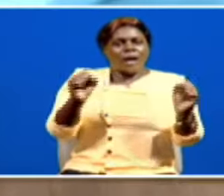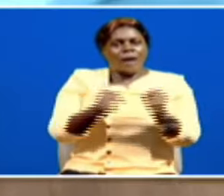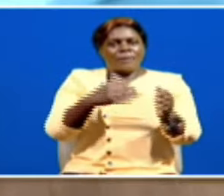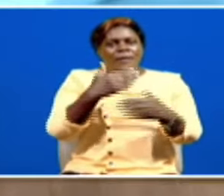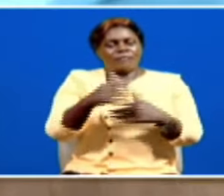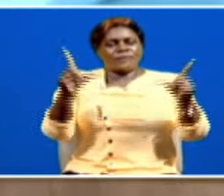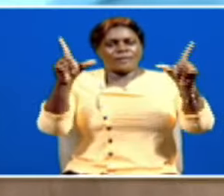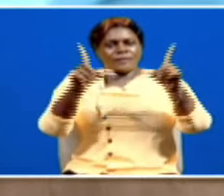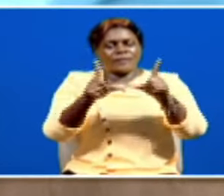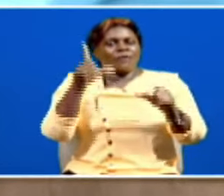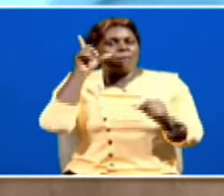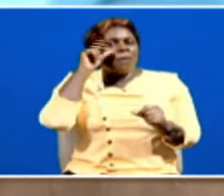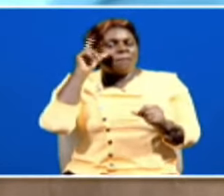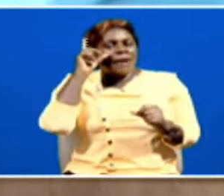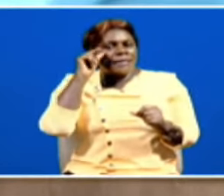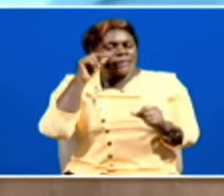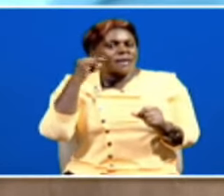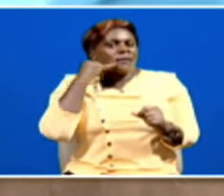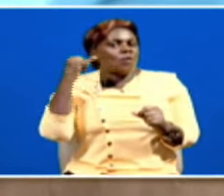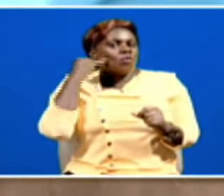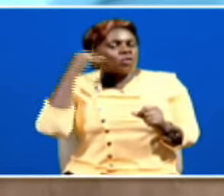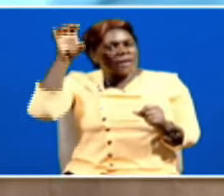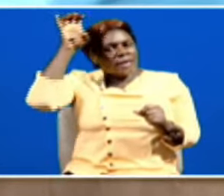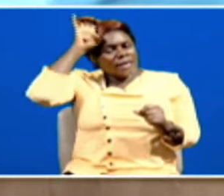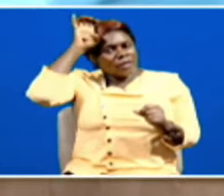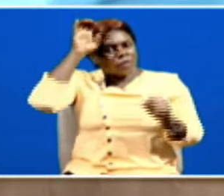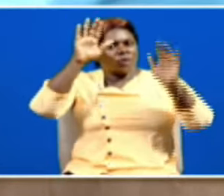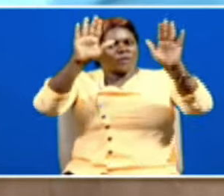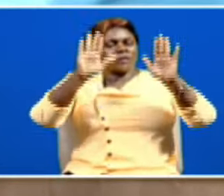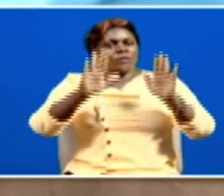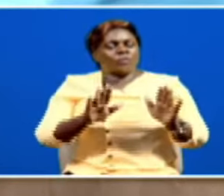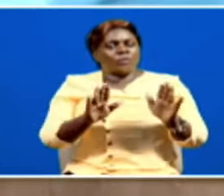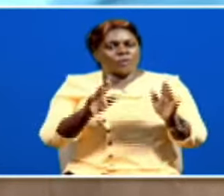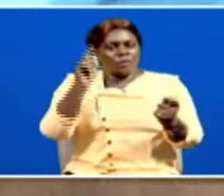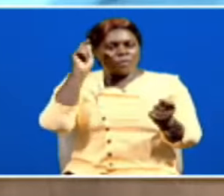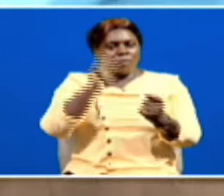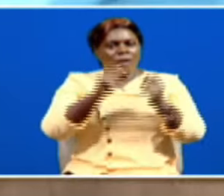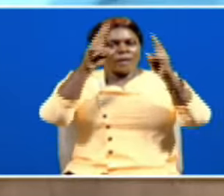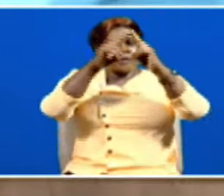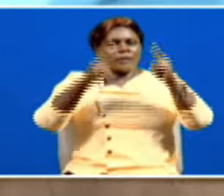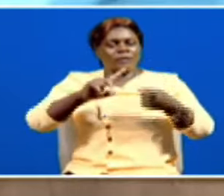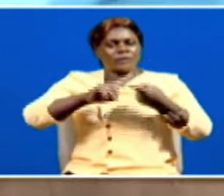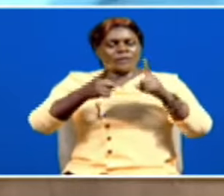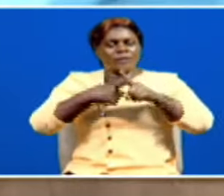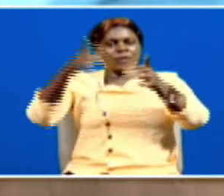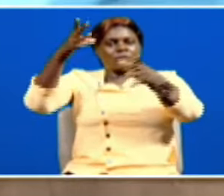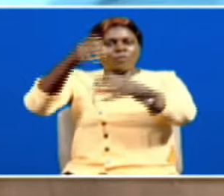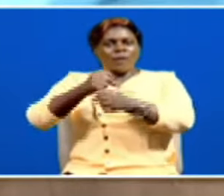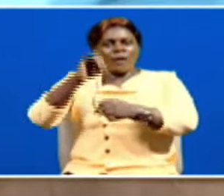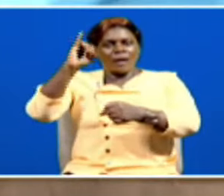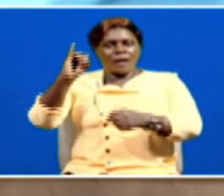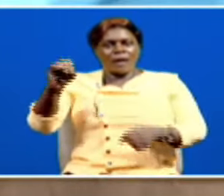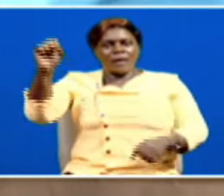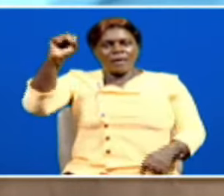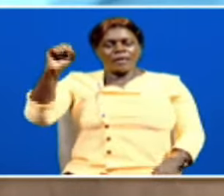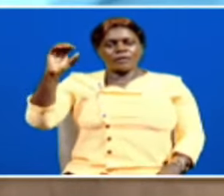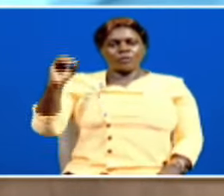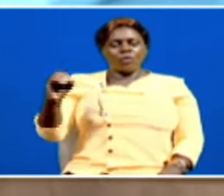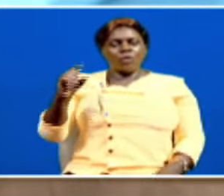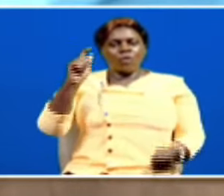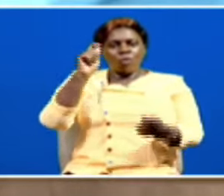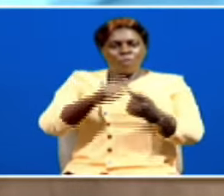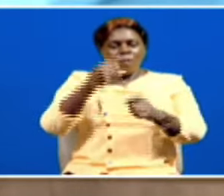The certification of the Mombasa, Nakuru, Eldoret and Kisumu labs by the International Standards Organization, ISO, labs